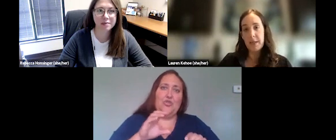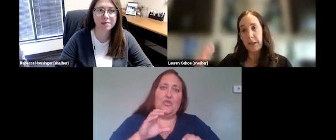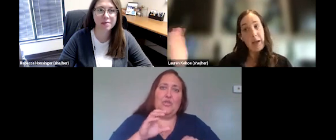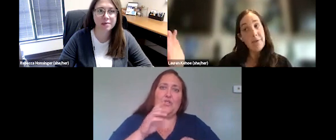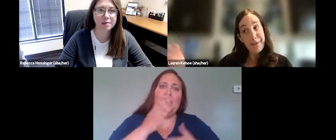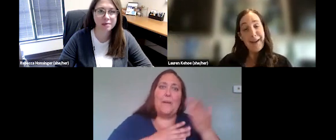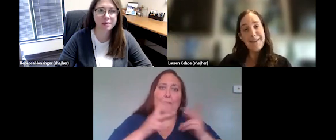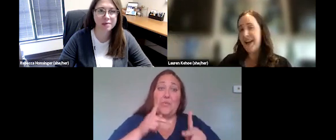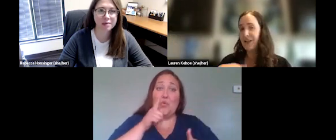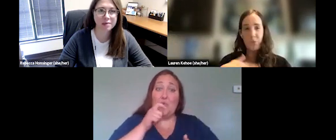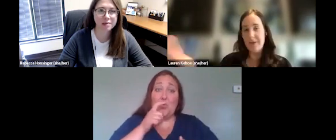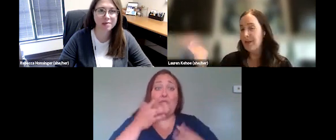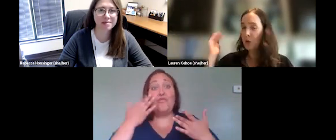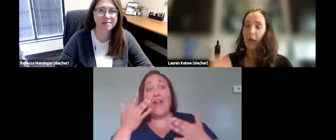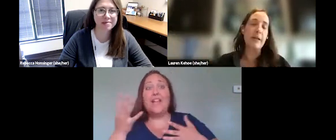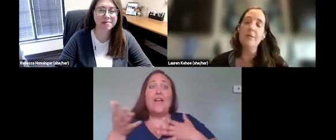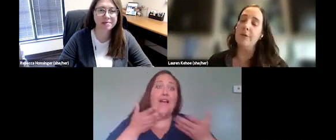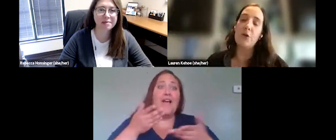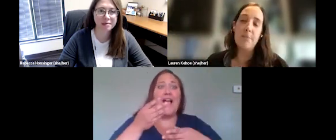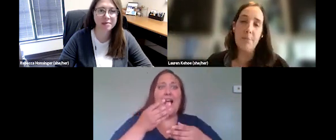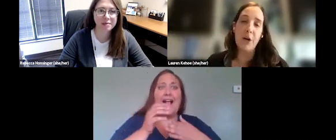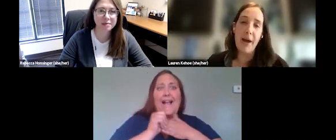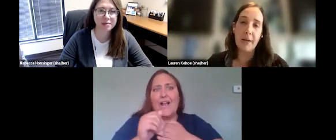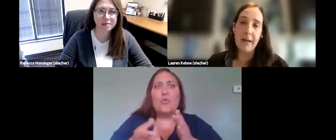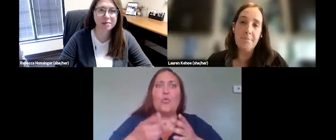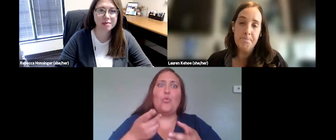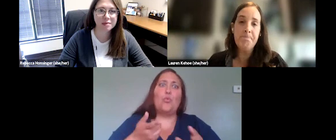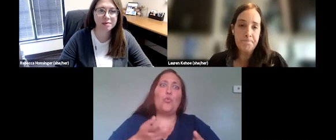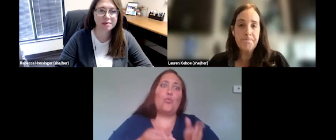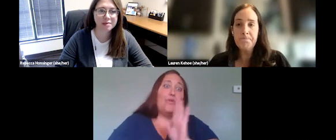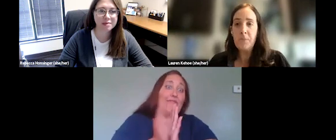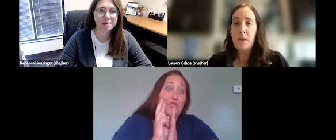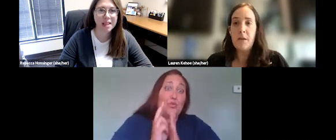contact us and they're like, I finally got into the guides, we quickly review them and put them back online.